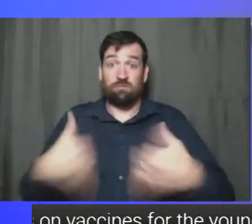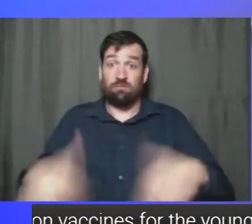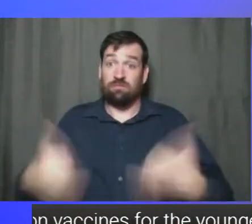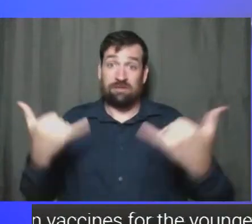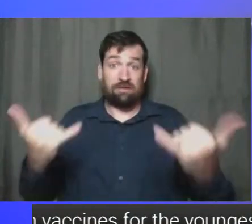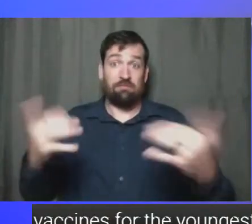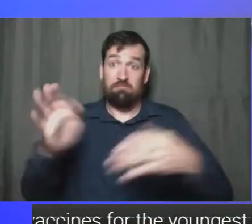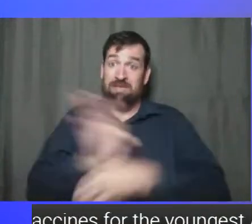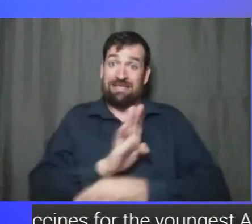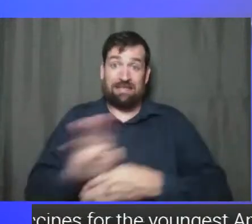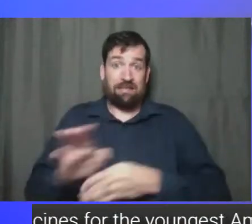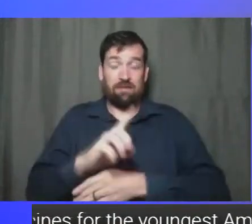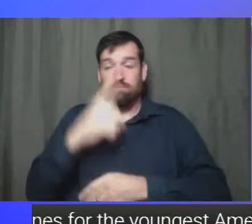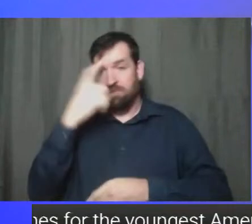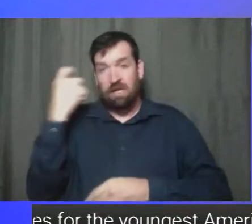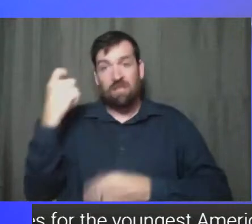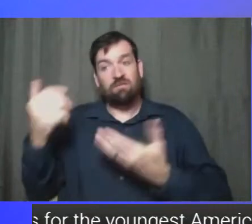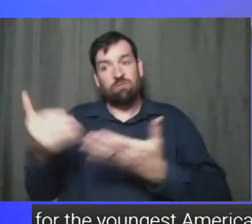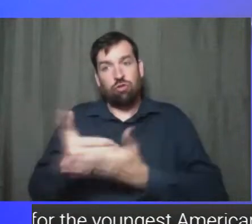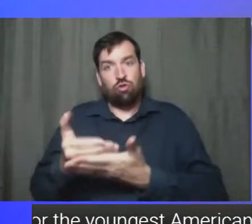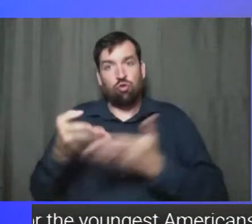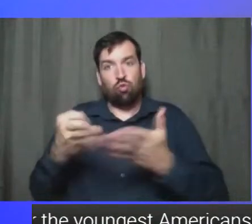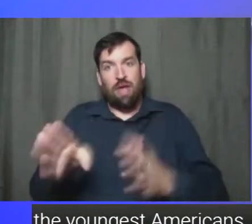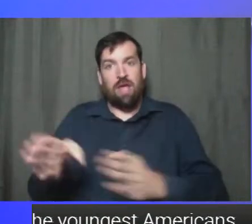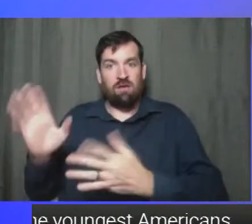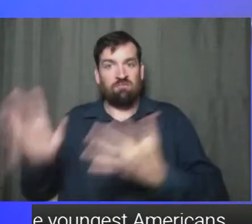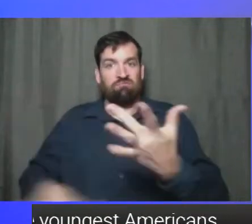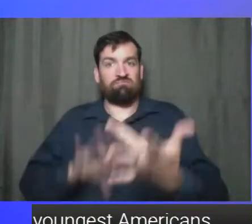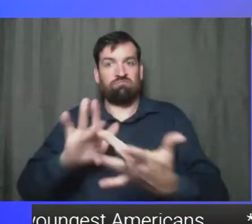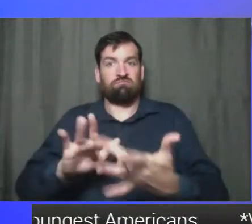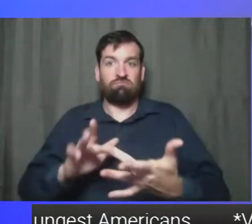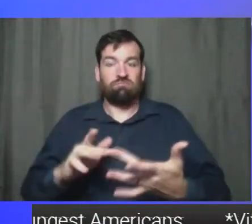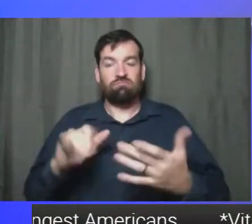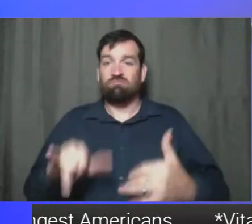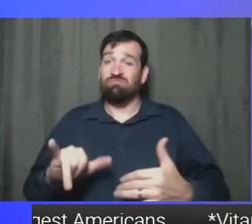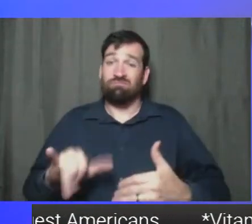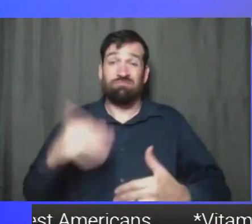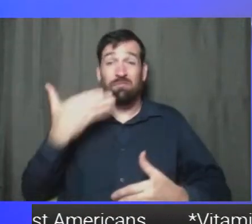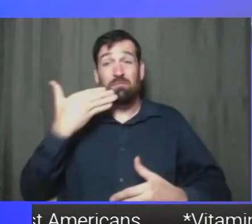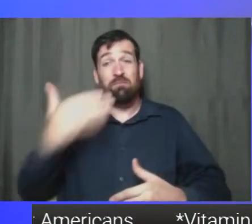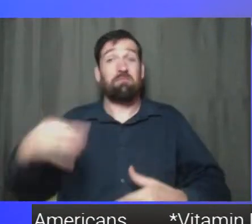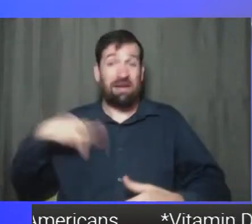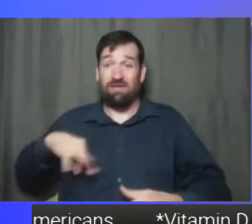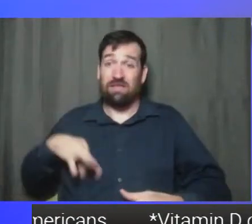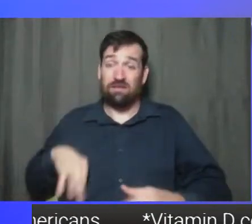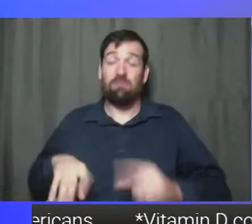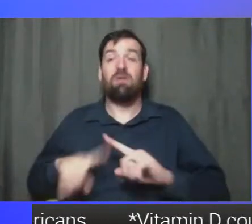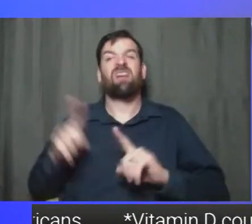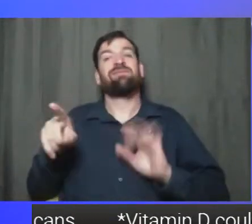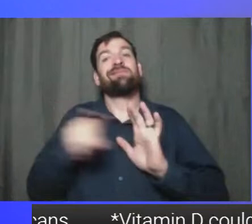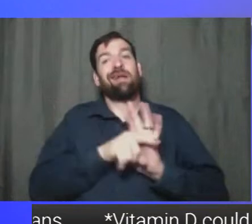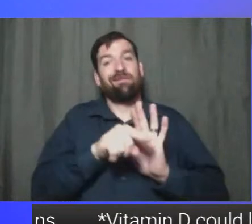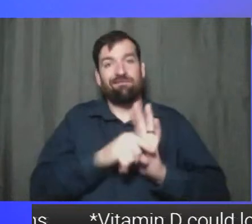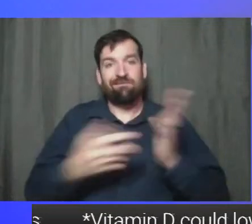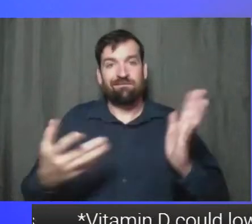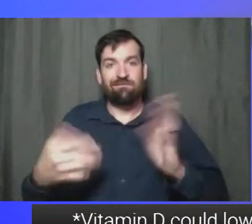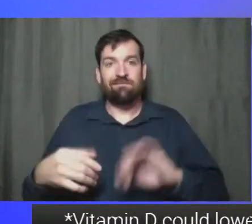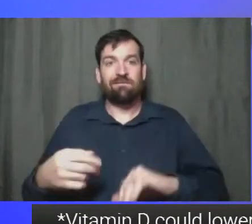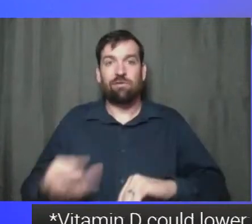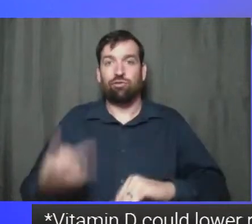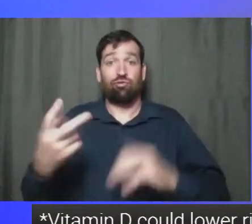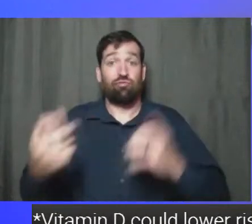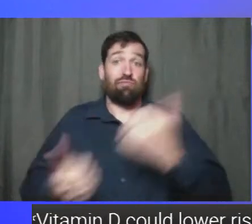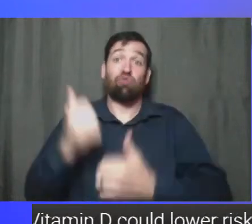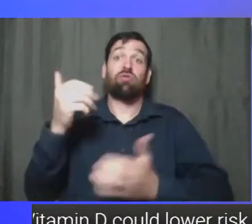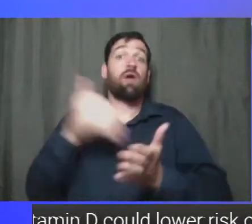of people having this new modality to reach us. So that has been one of the benefits. But the downsides are the two of the most common liver diseases that we